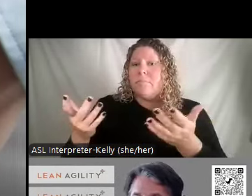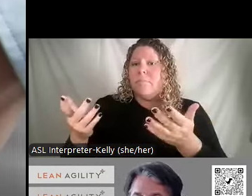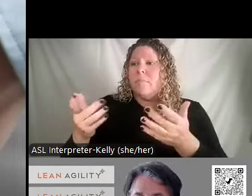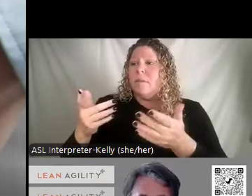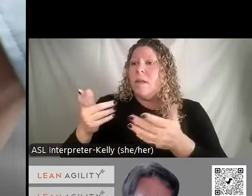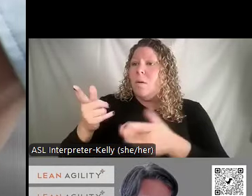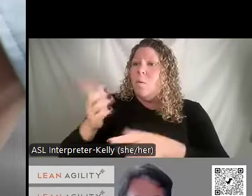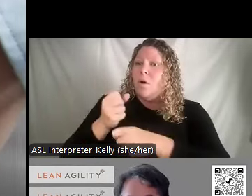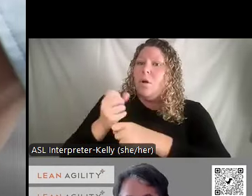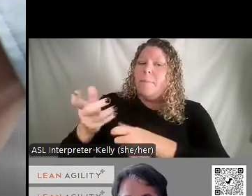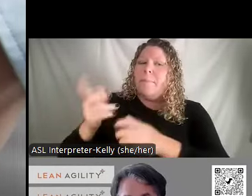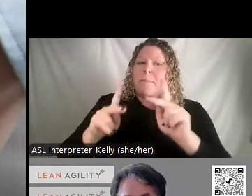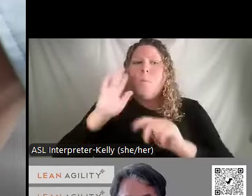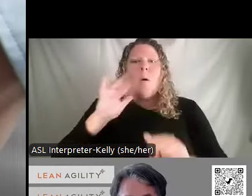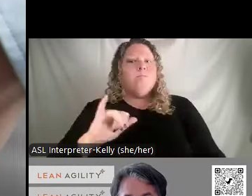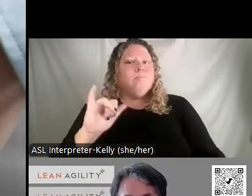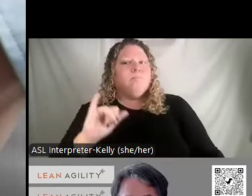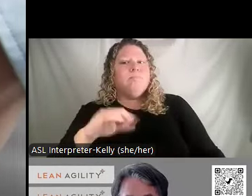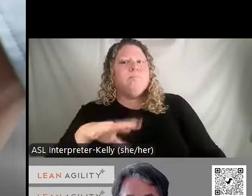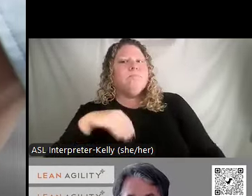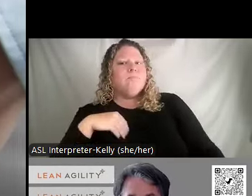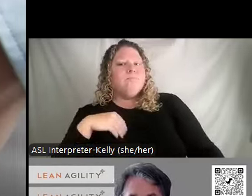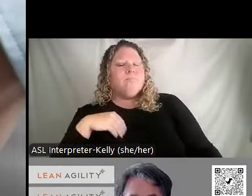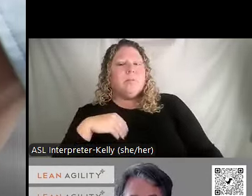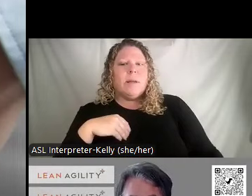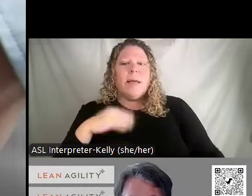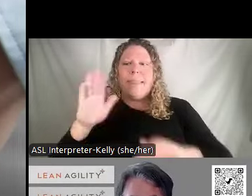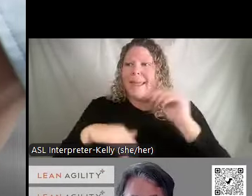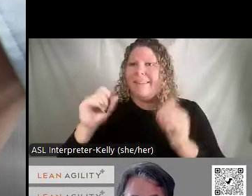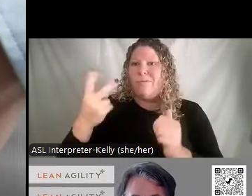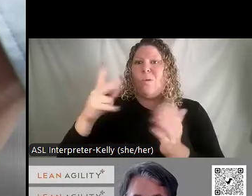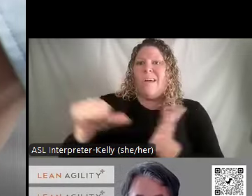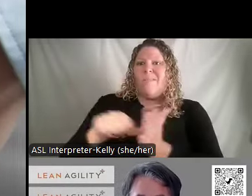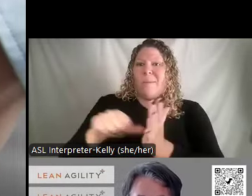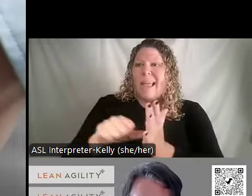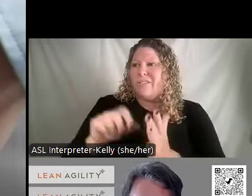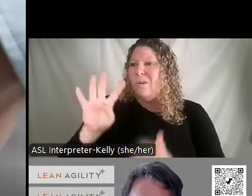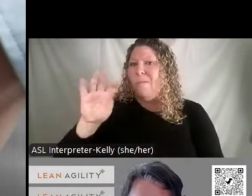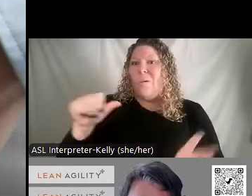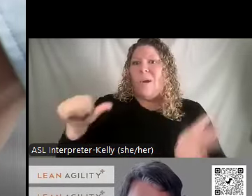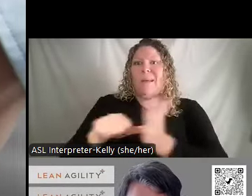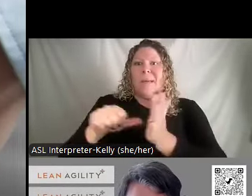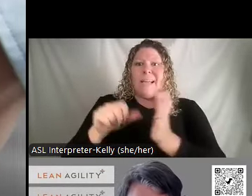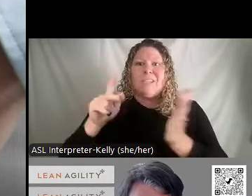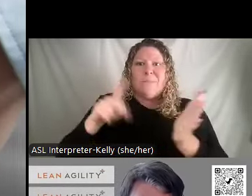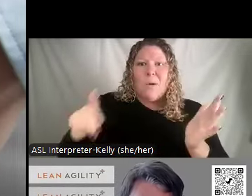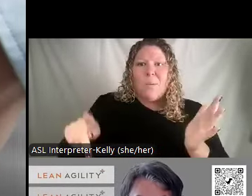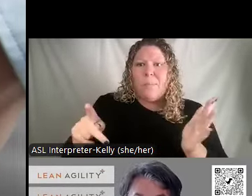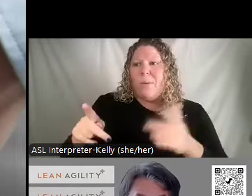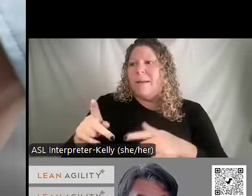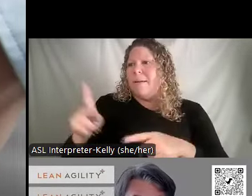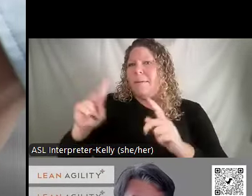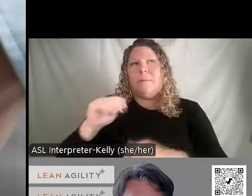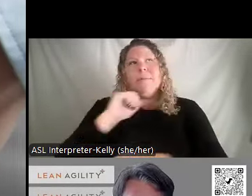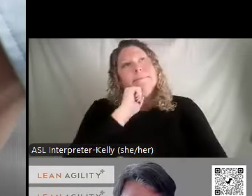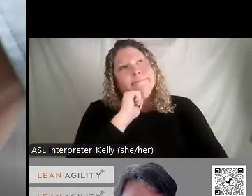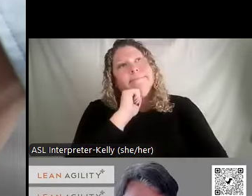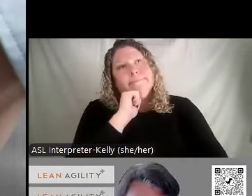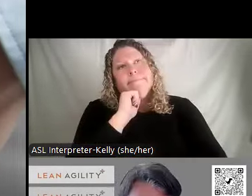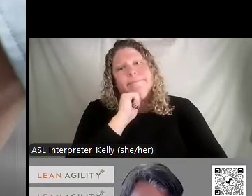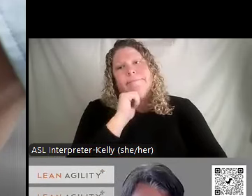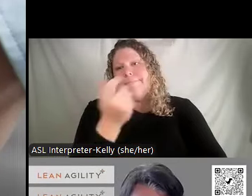movement than, say, a 12-page memo or a 40-page PowerPoint presentation. And sometimes the